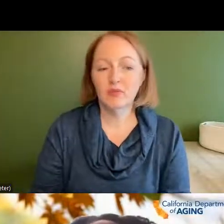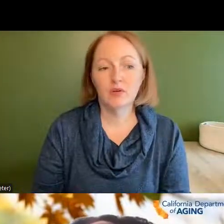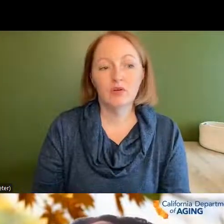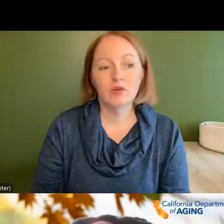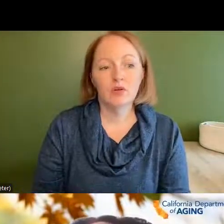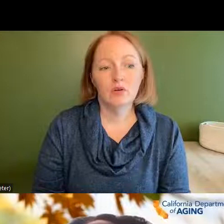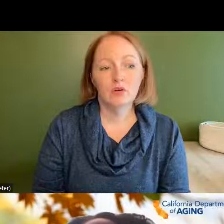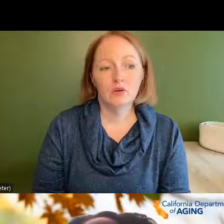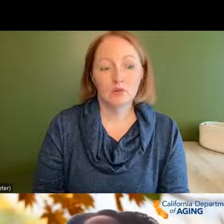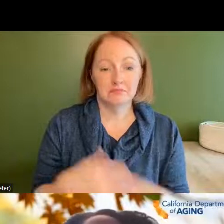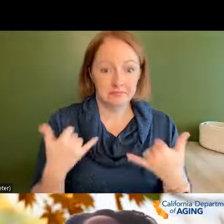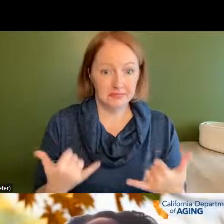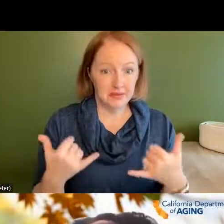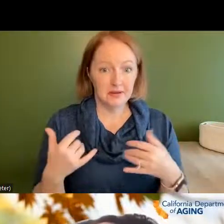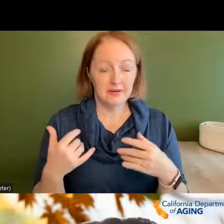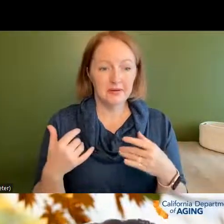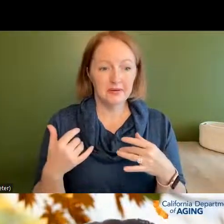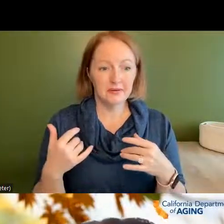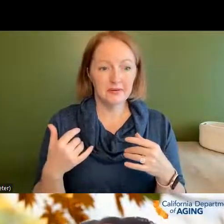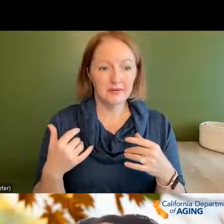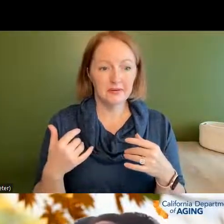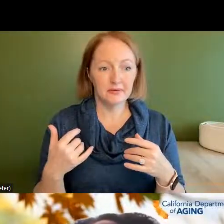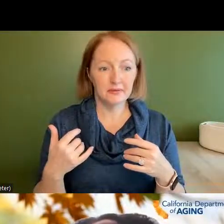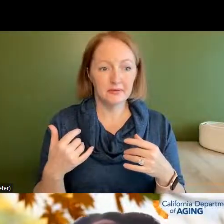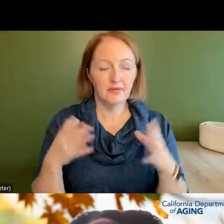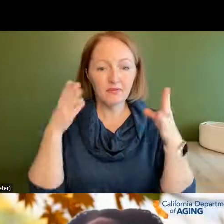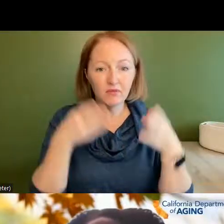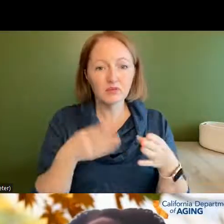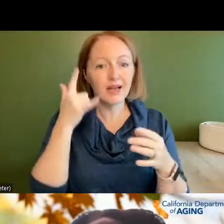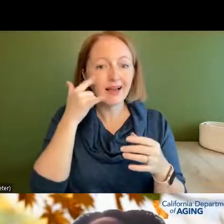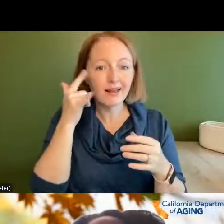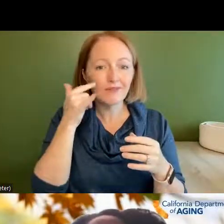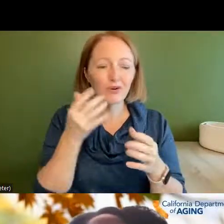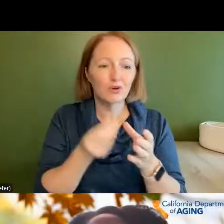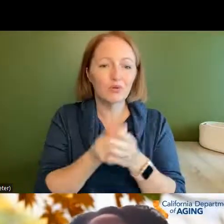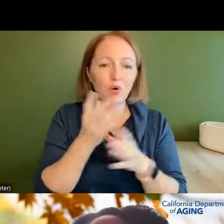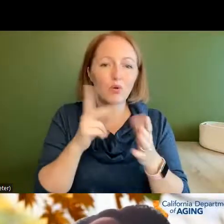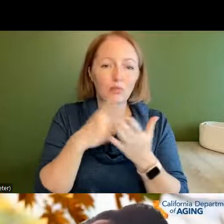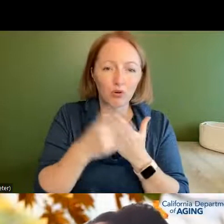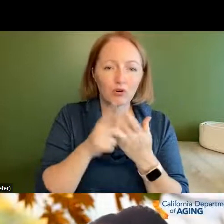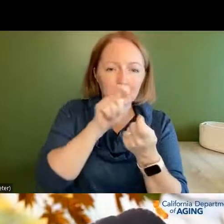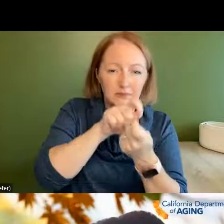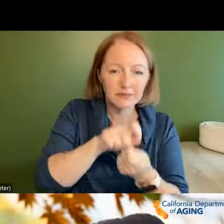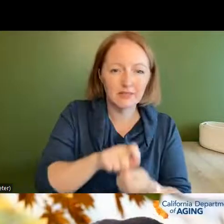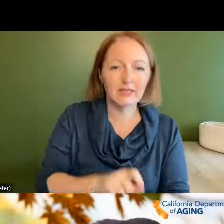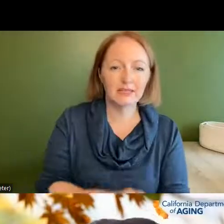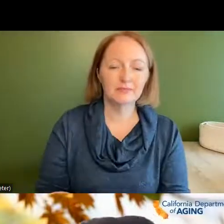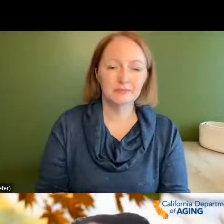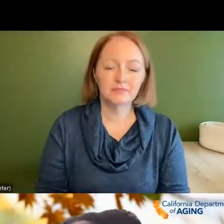And so now we are going to get into the California Growth Program in